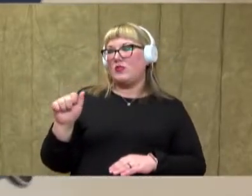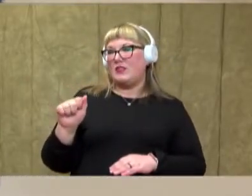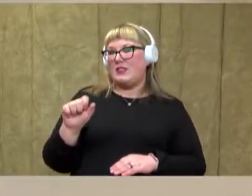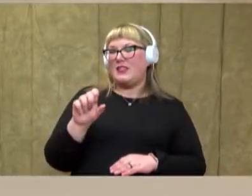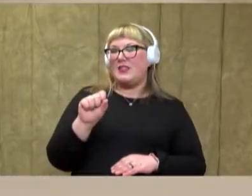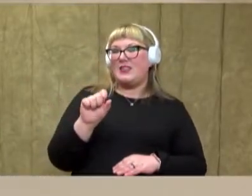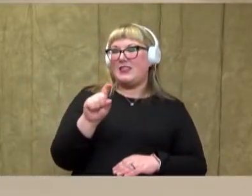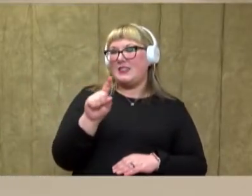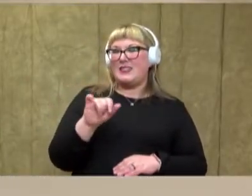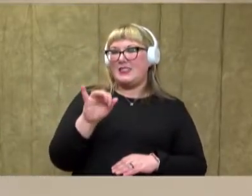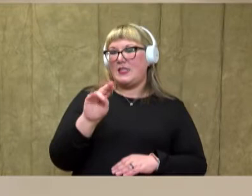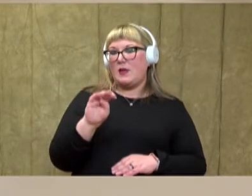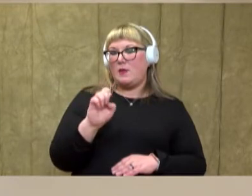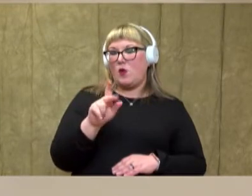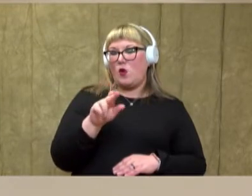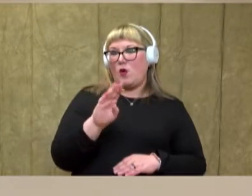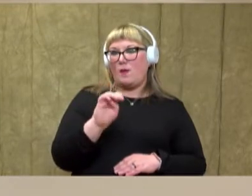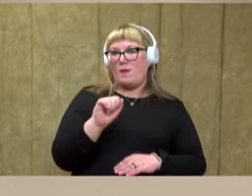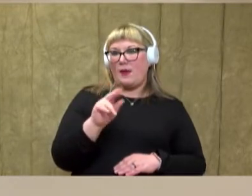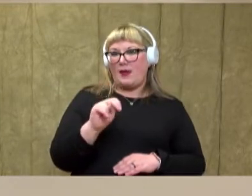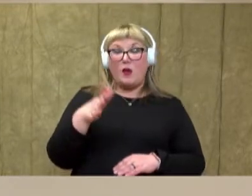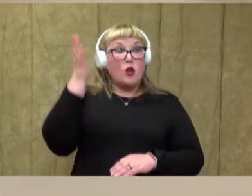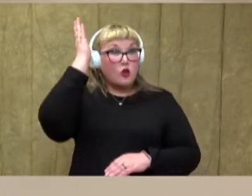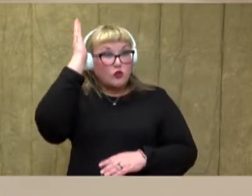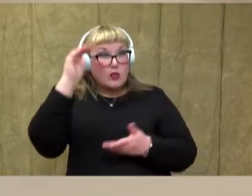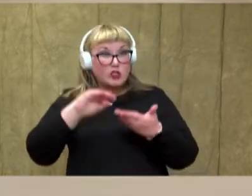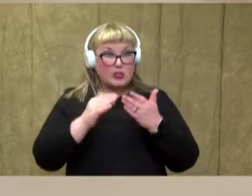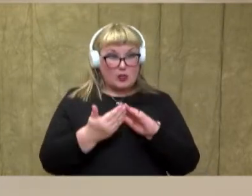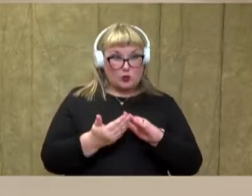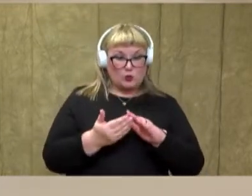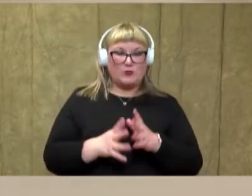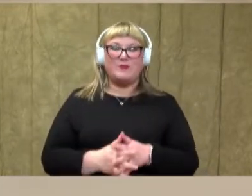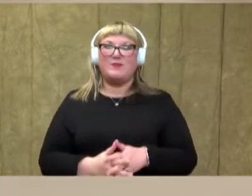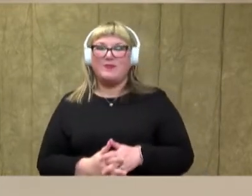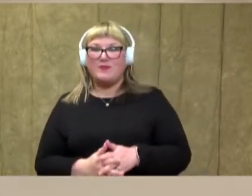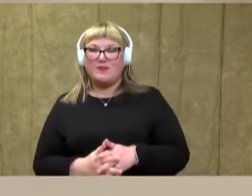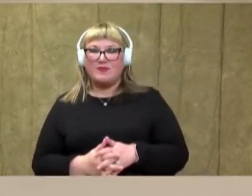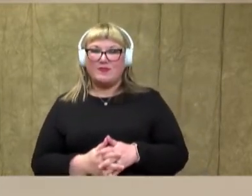Clamisha. Trashy Town.